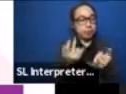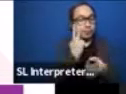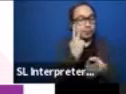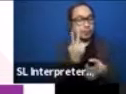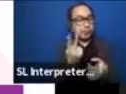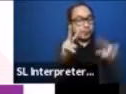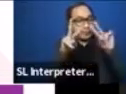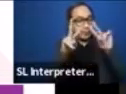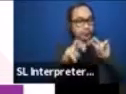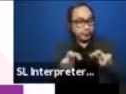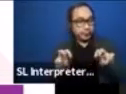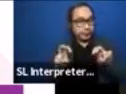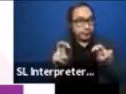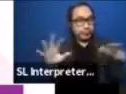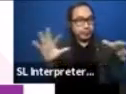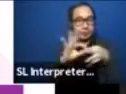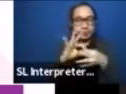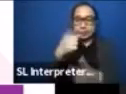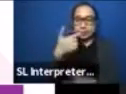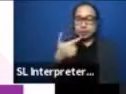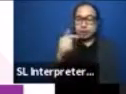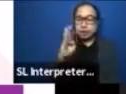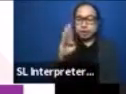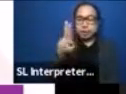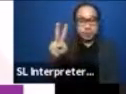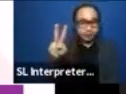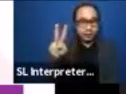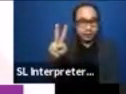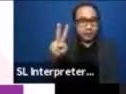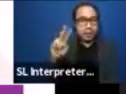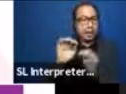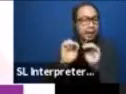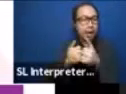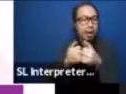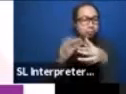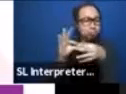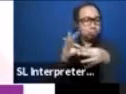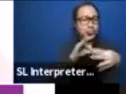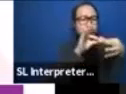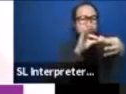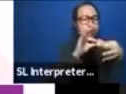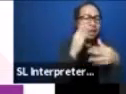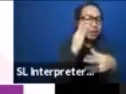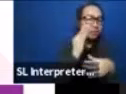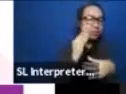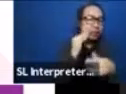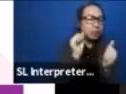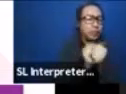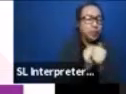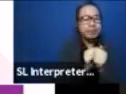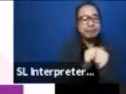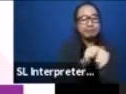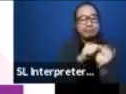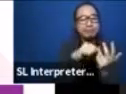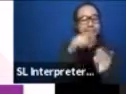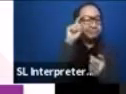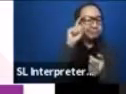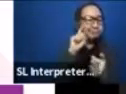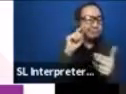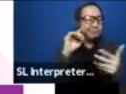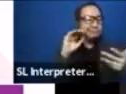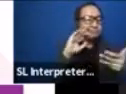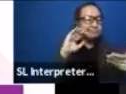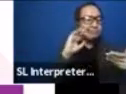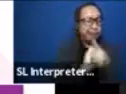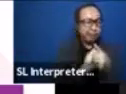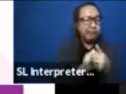association in terms of GBV experience and the partners, entire partners, we include intimate partners, clan, and others in the